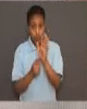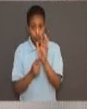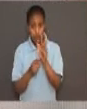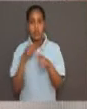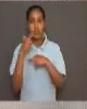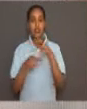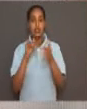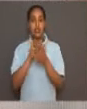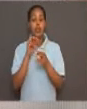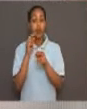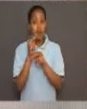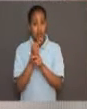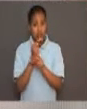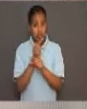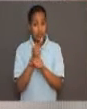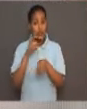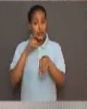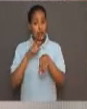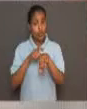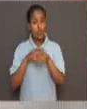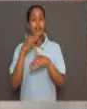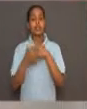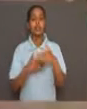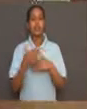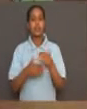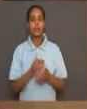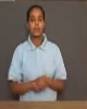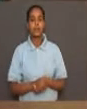reactions that occur during the process.